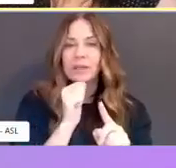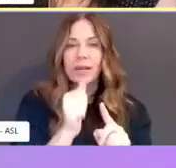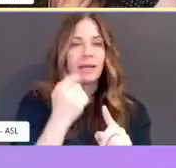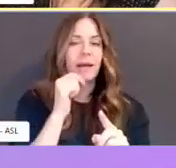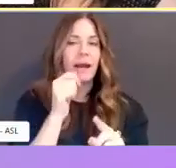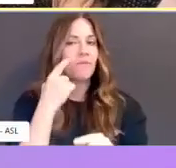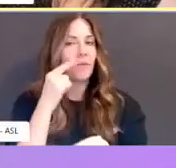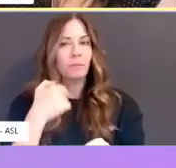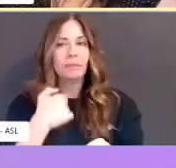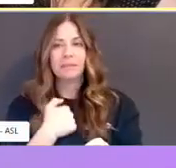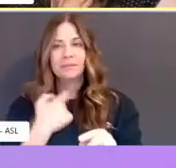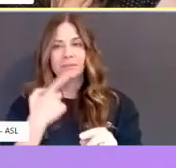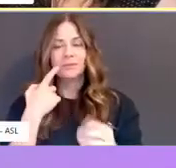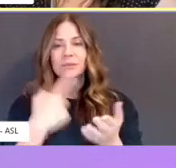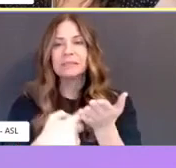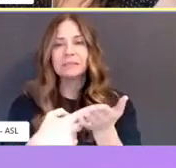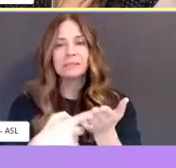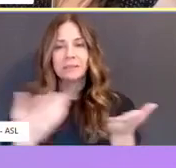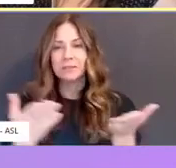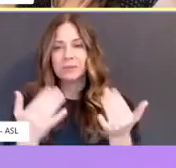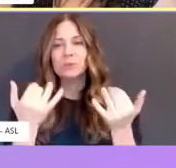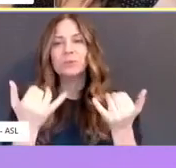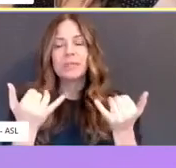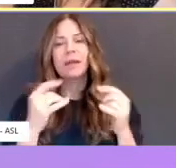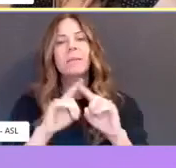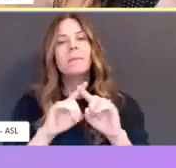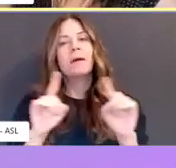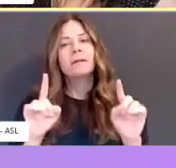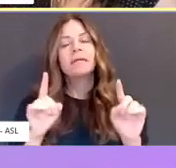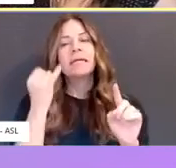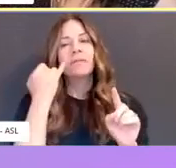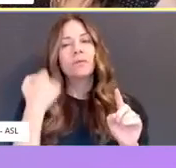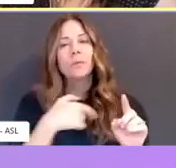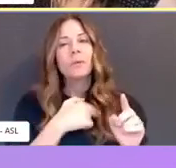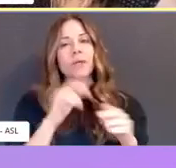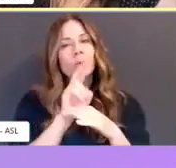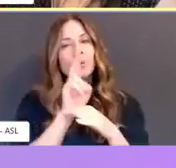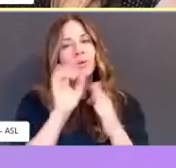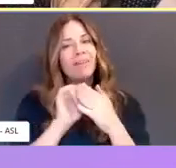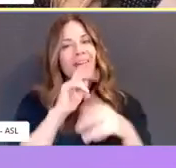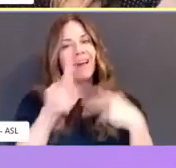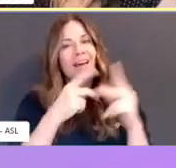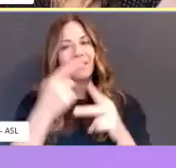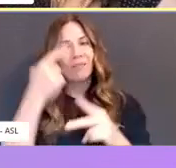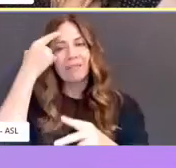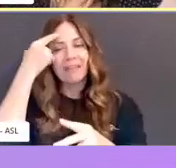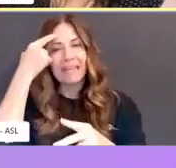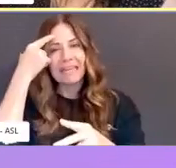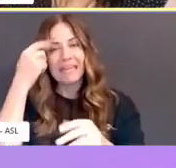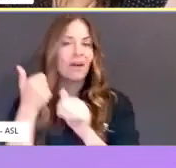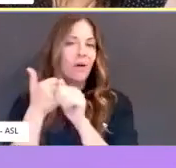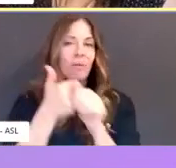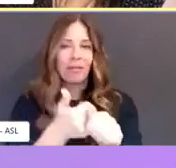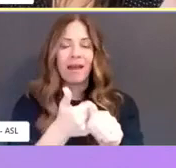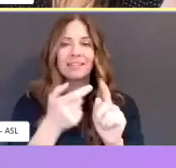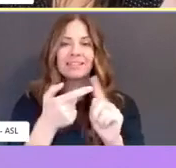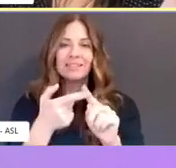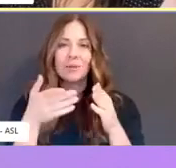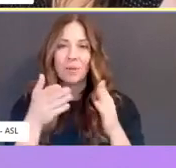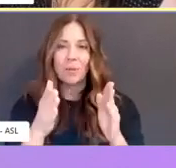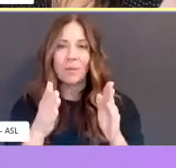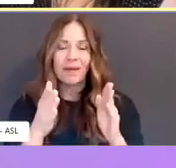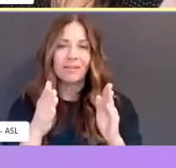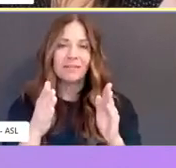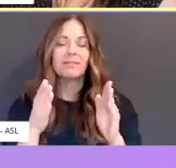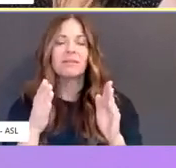for me to discuss here today, but if we use that sort of thinking, compliance then is actually the mechanism that's going